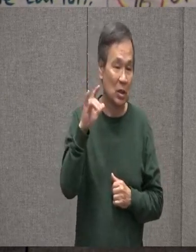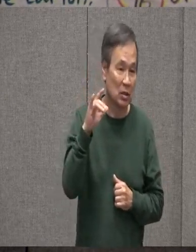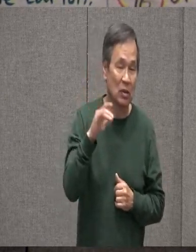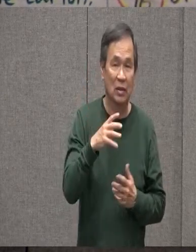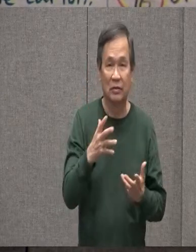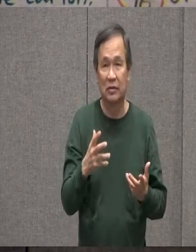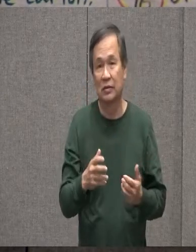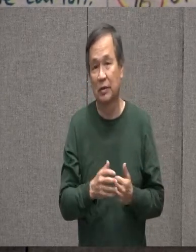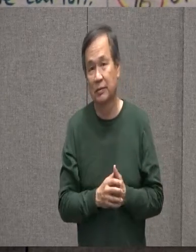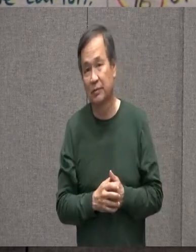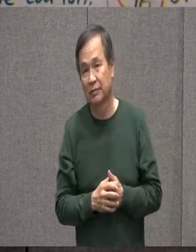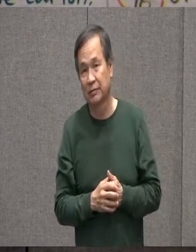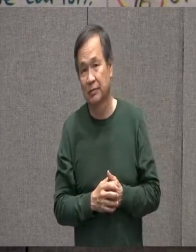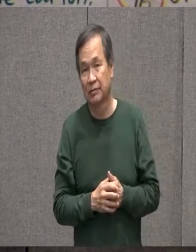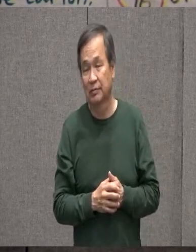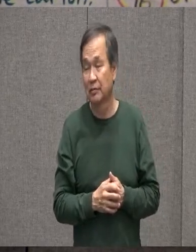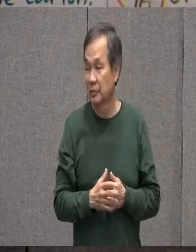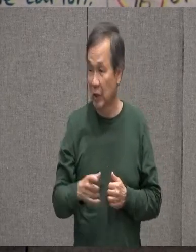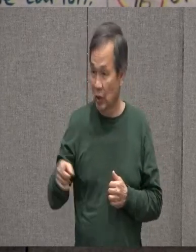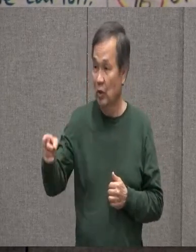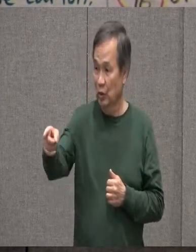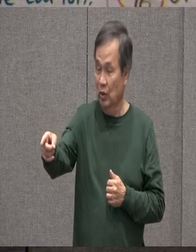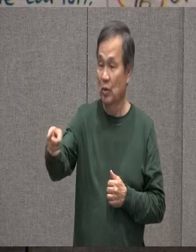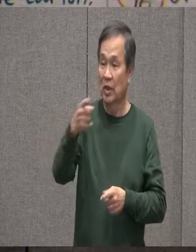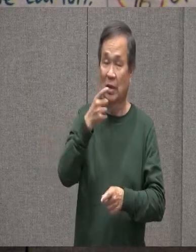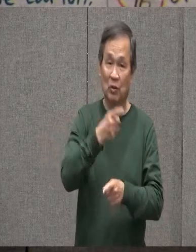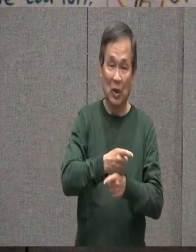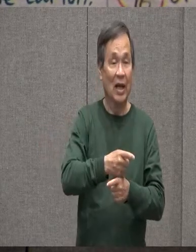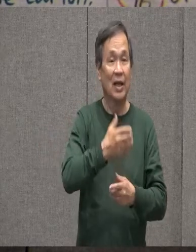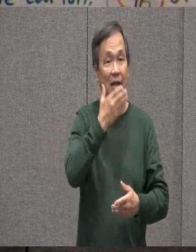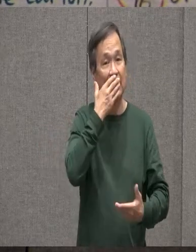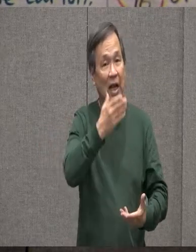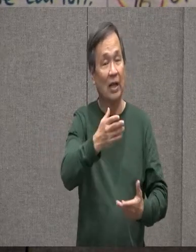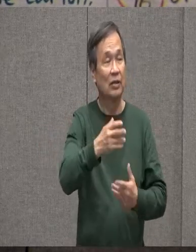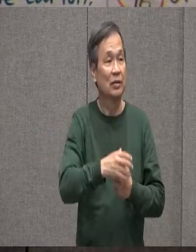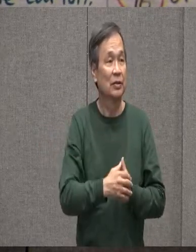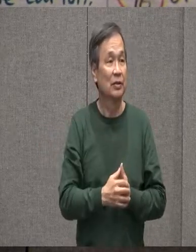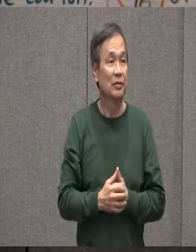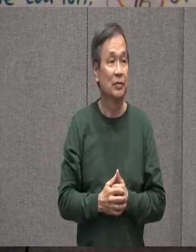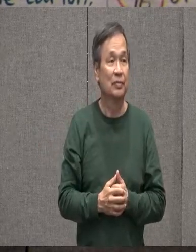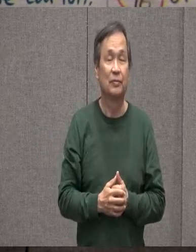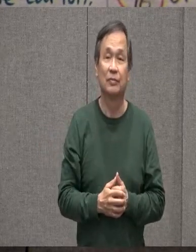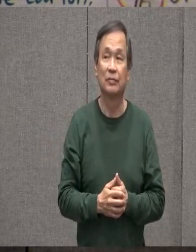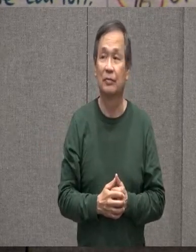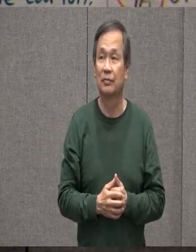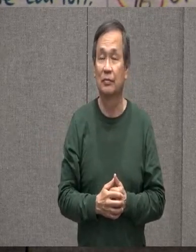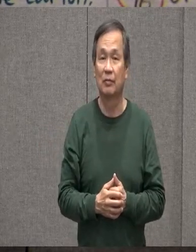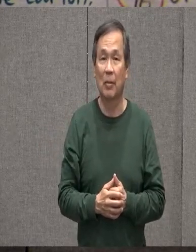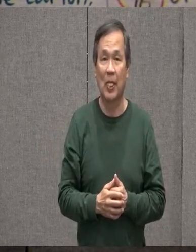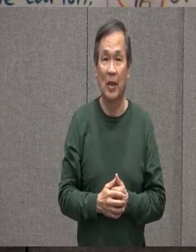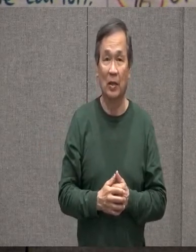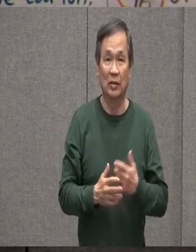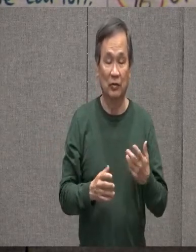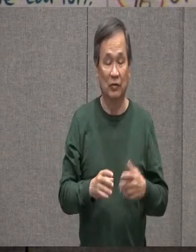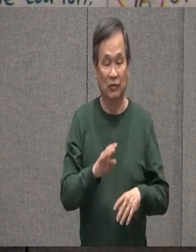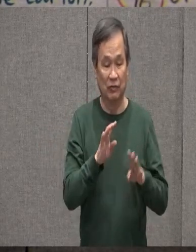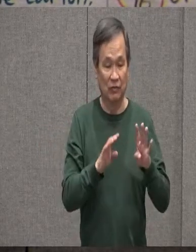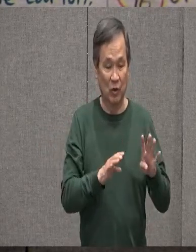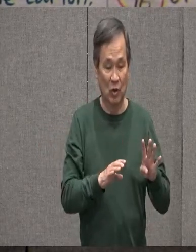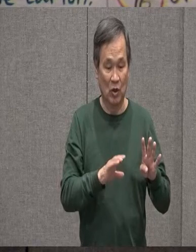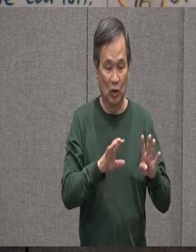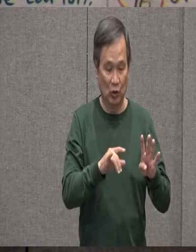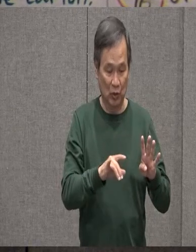Let's make it out of 100. Thank you for letting me giving me the idea. So let's do our common denominator is